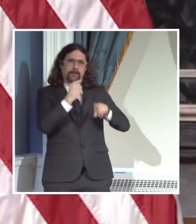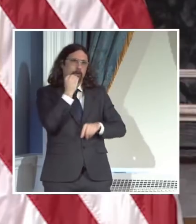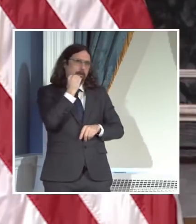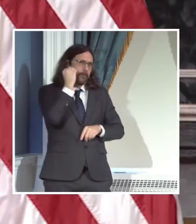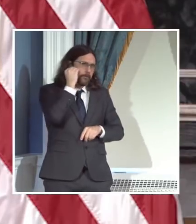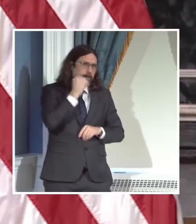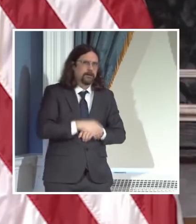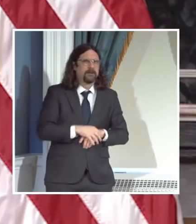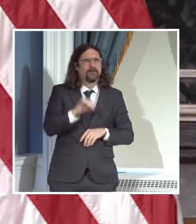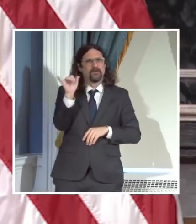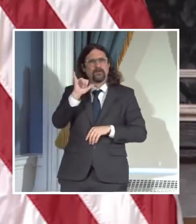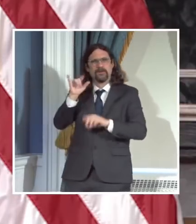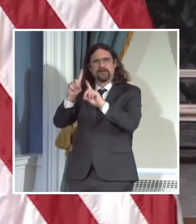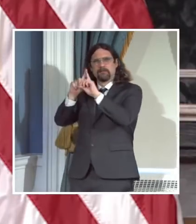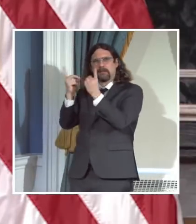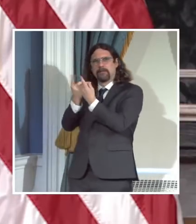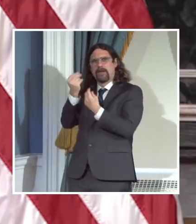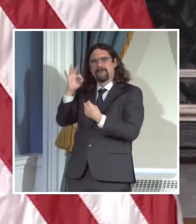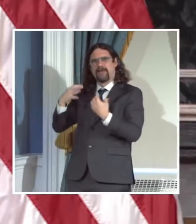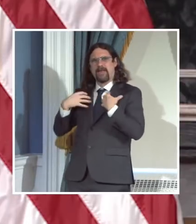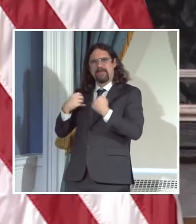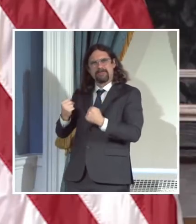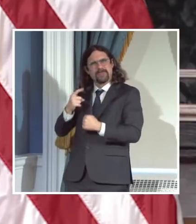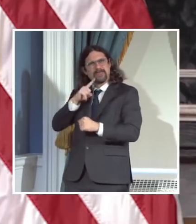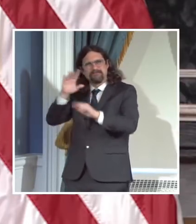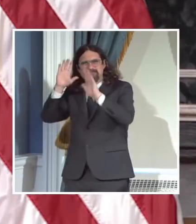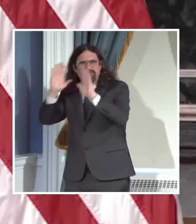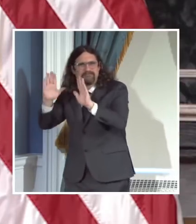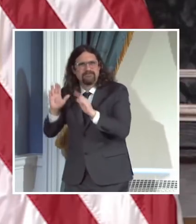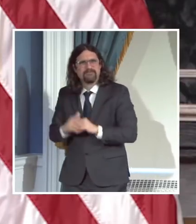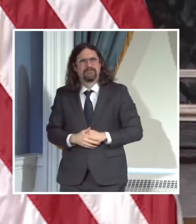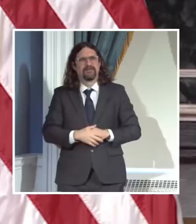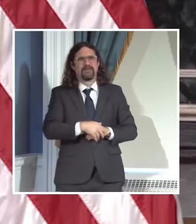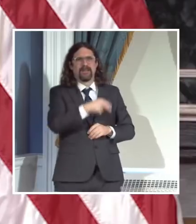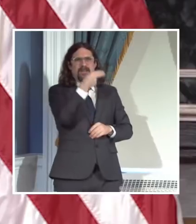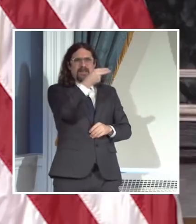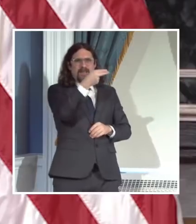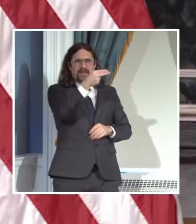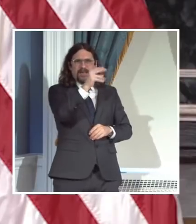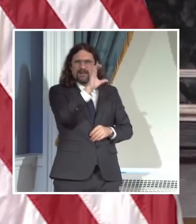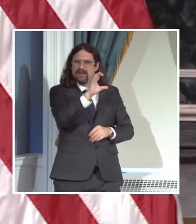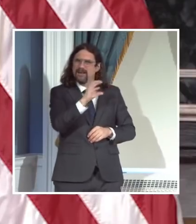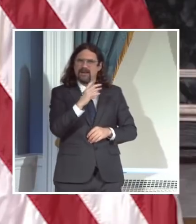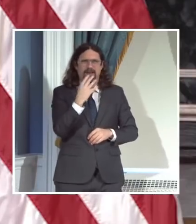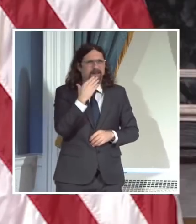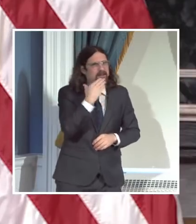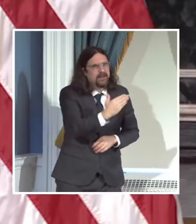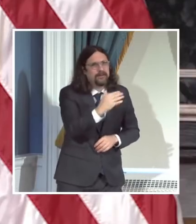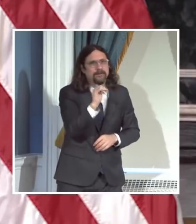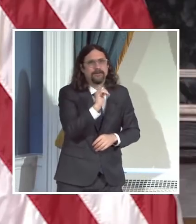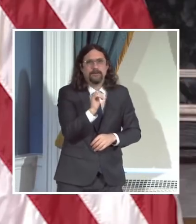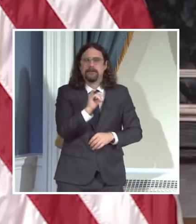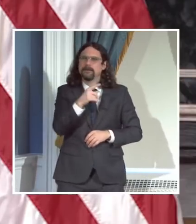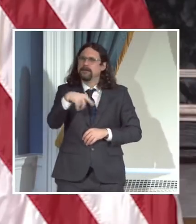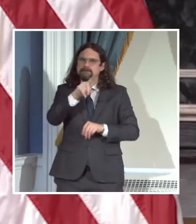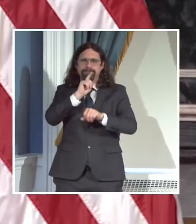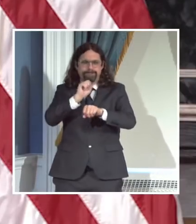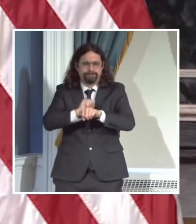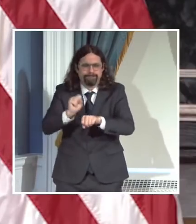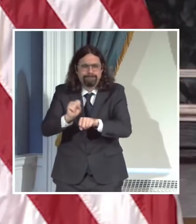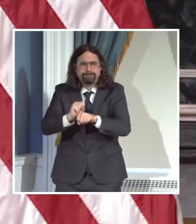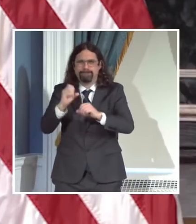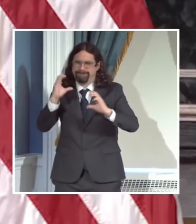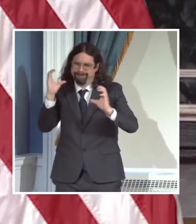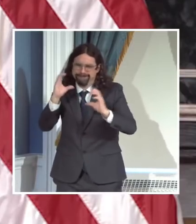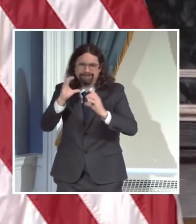in their supply operations. So many people every single day are participating in getting the